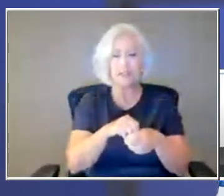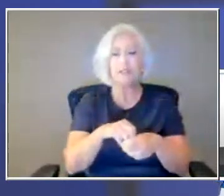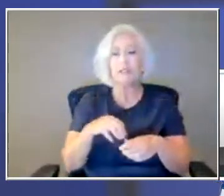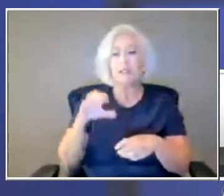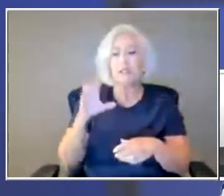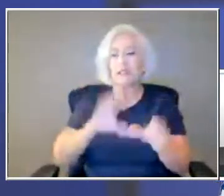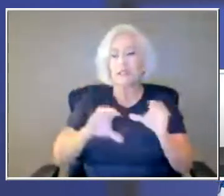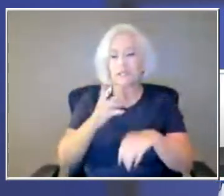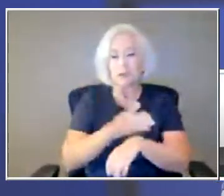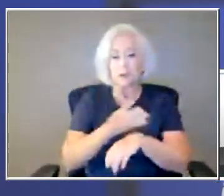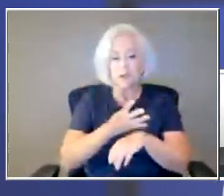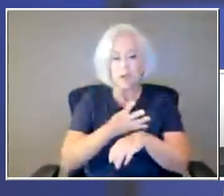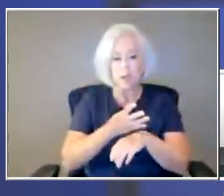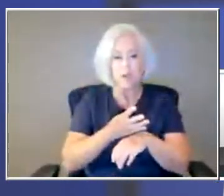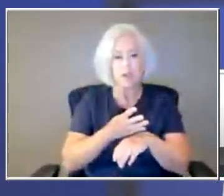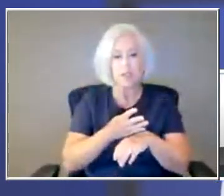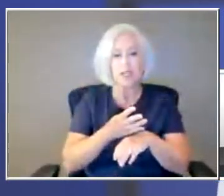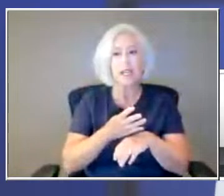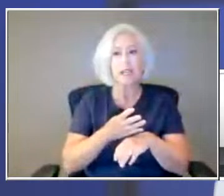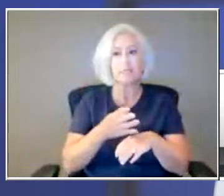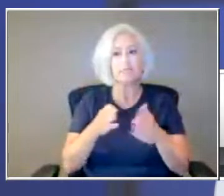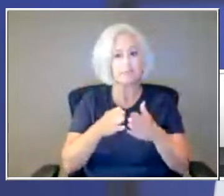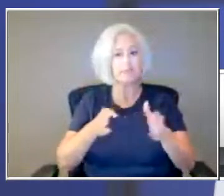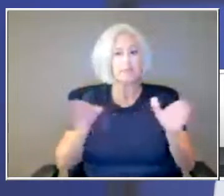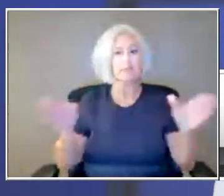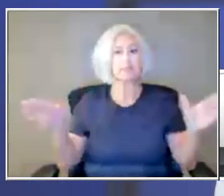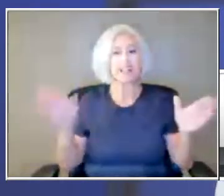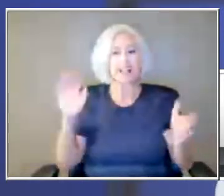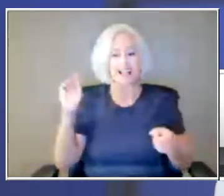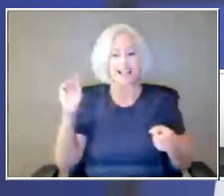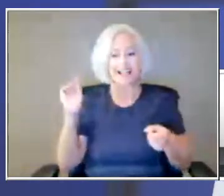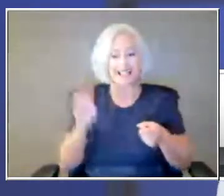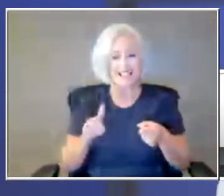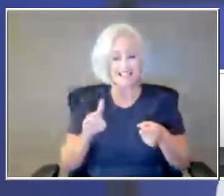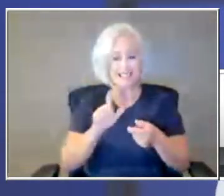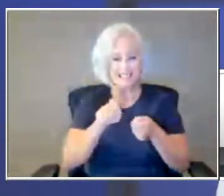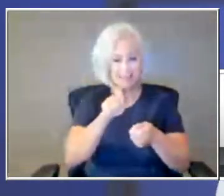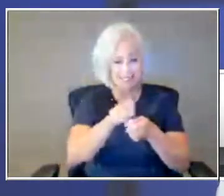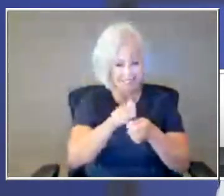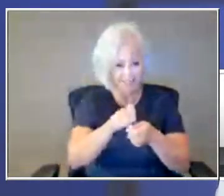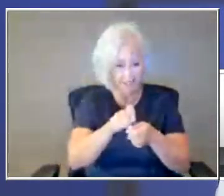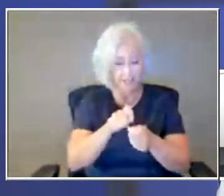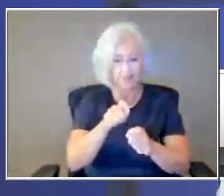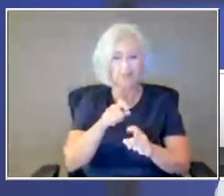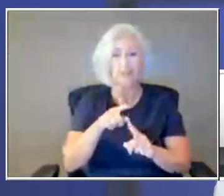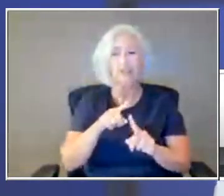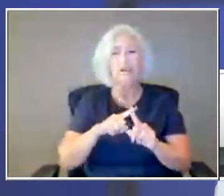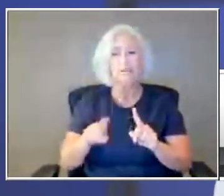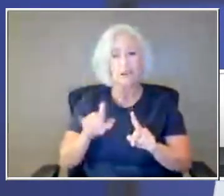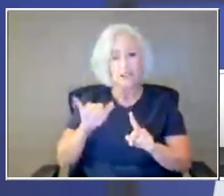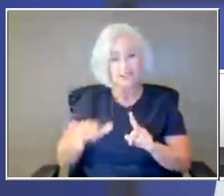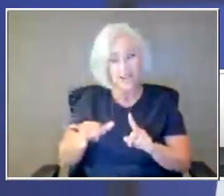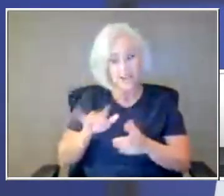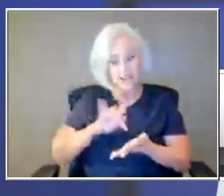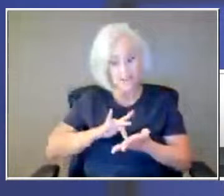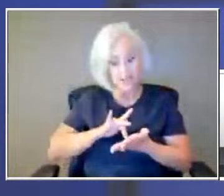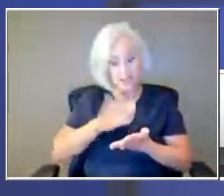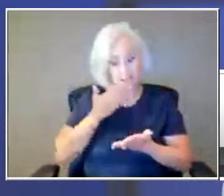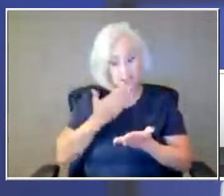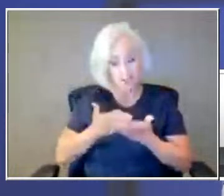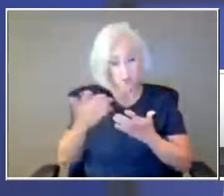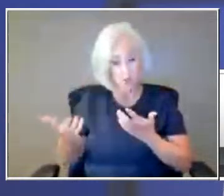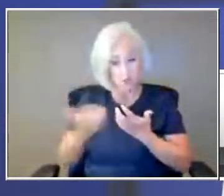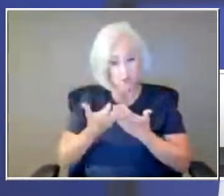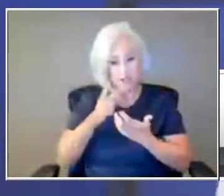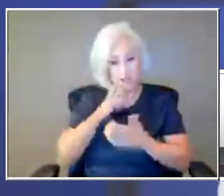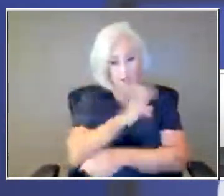less specific. And so, but in this case, when it's a good match for a given patient, being able to take the